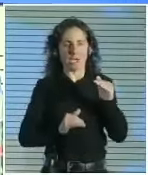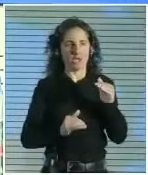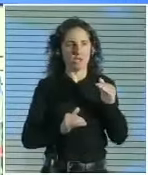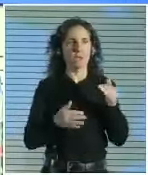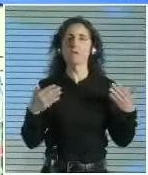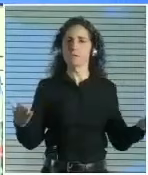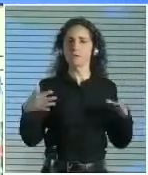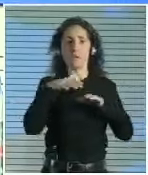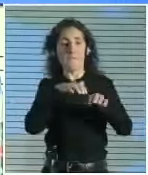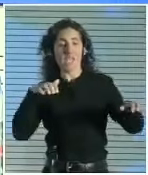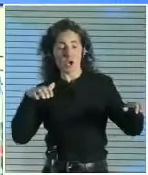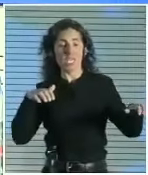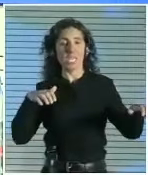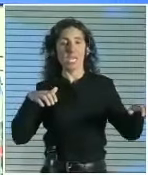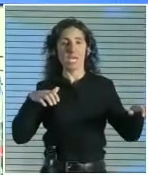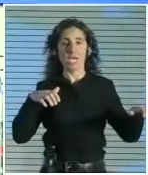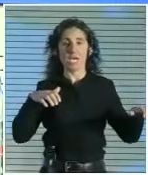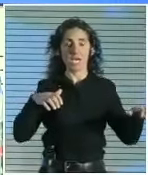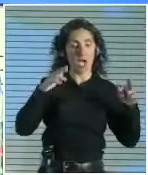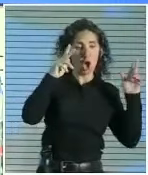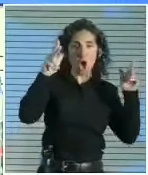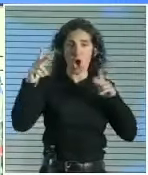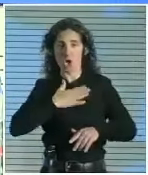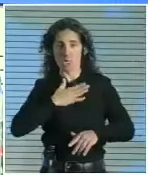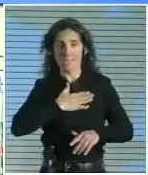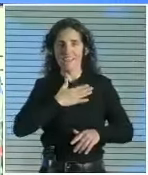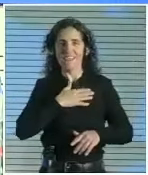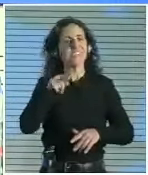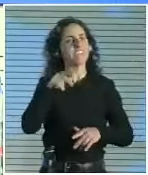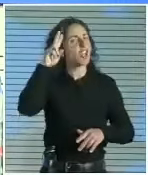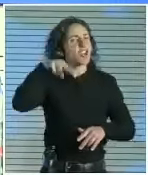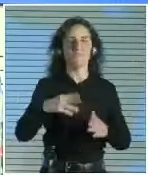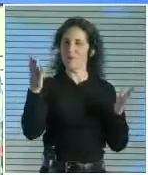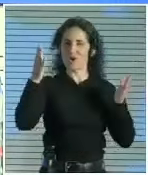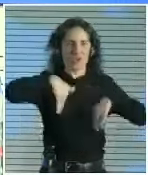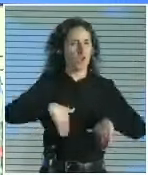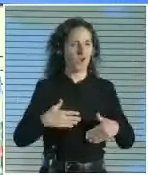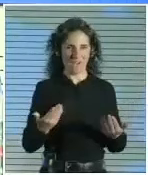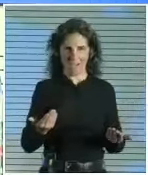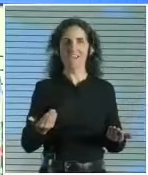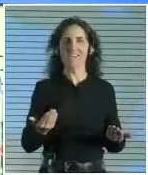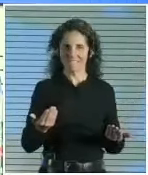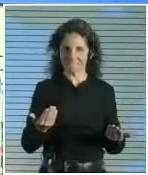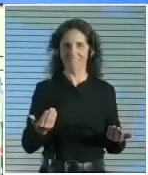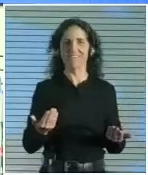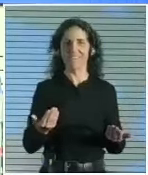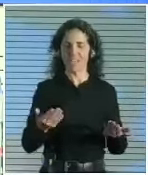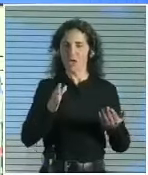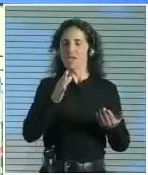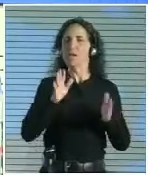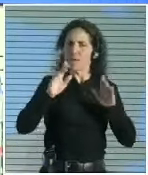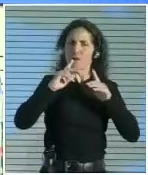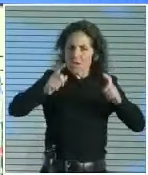accommodations that were not recognized for their sustainability efforts and were not able to communicate with the